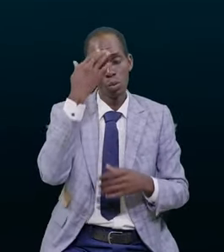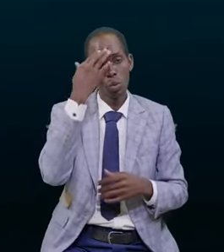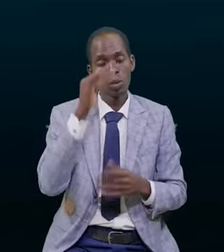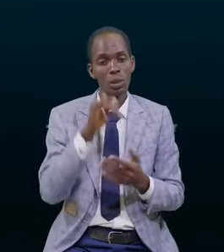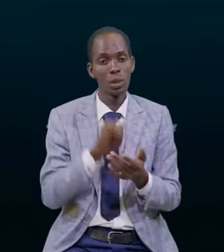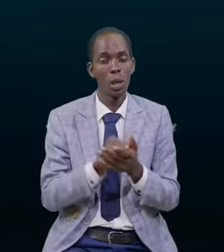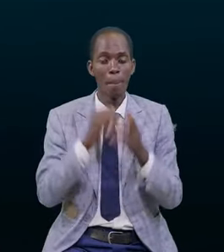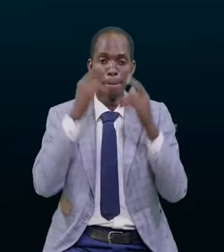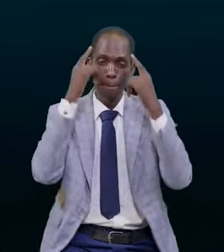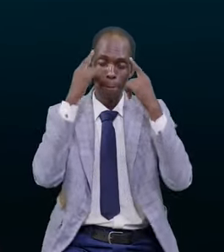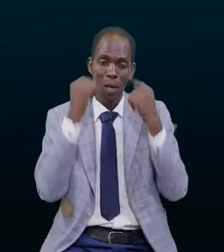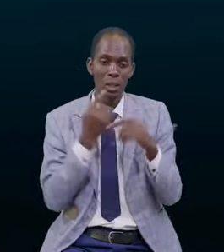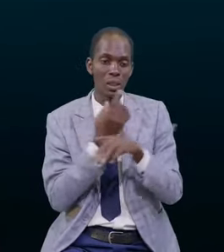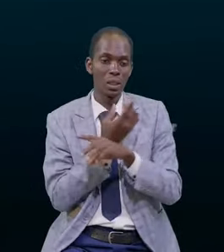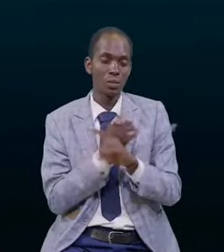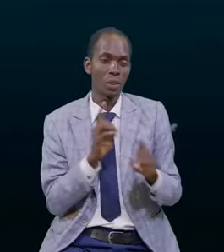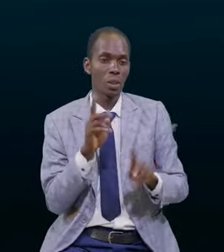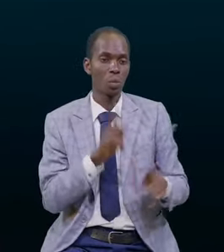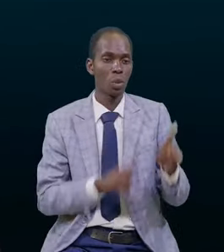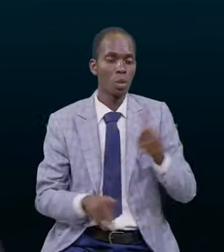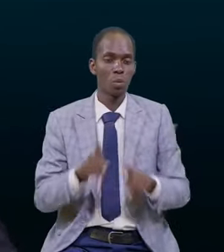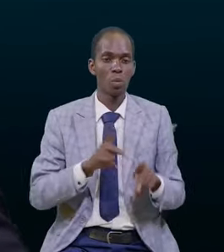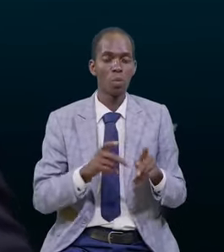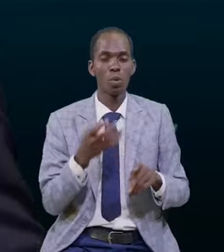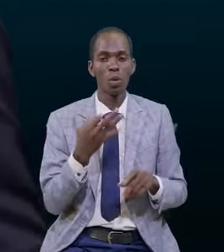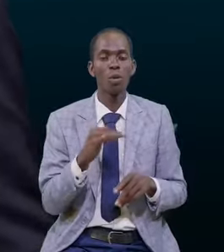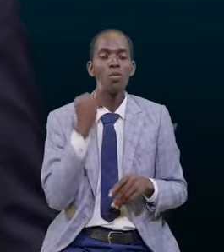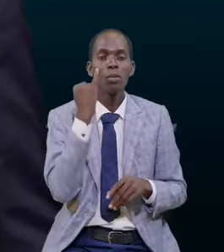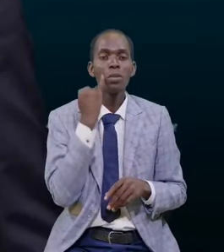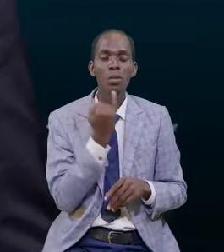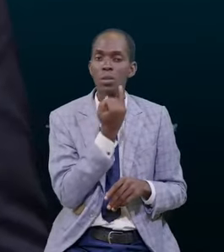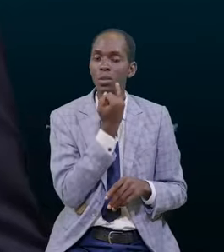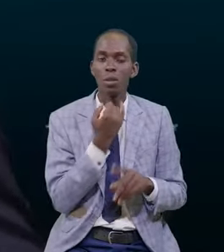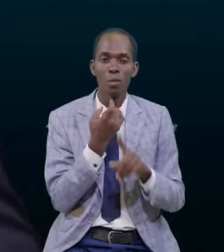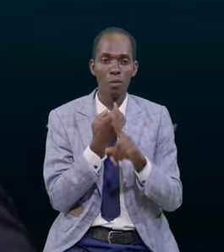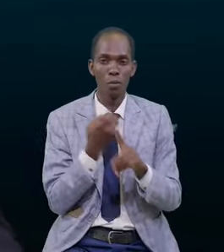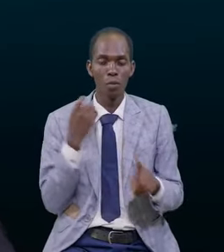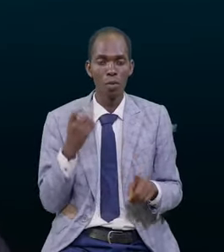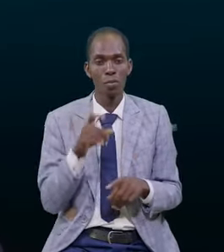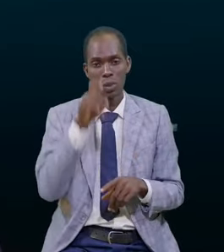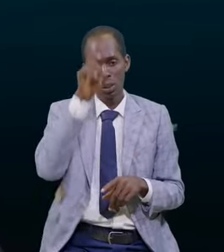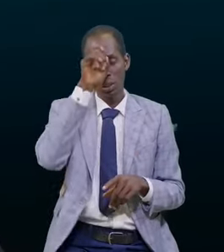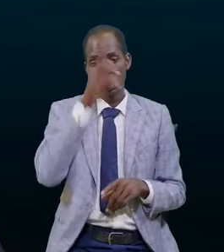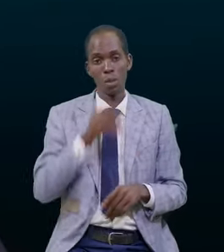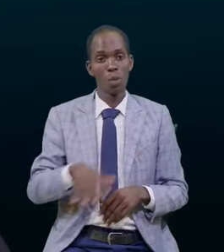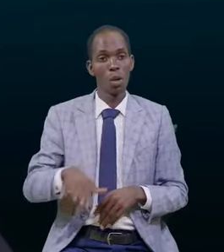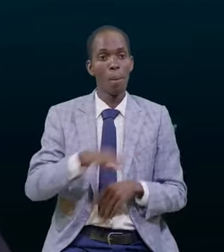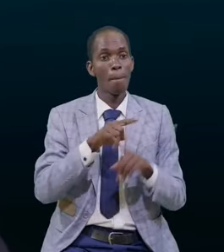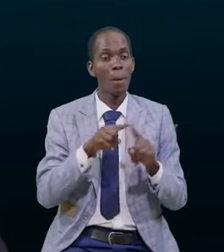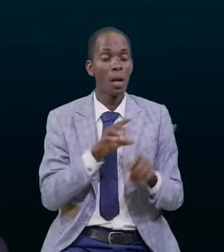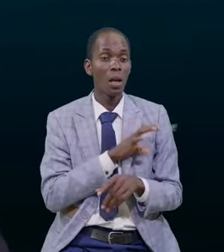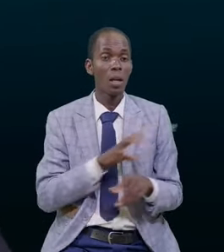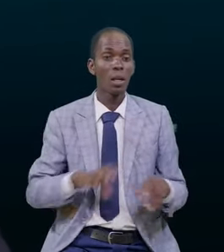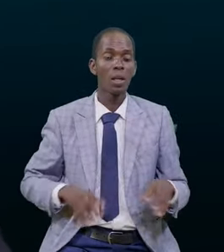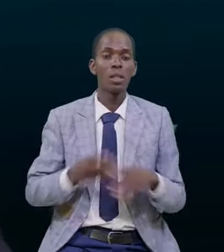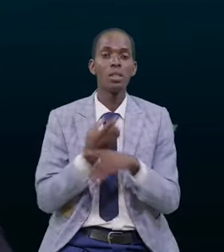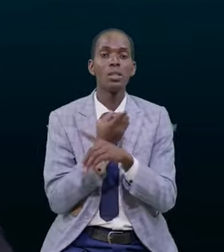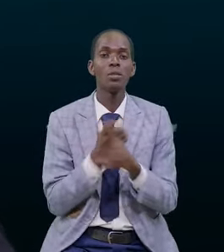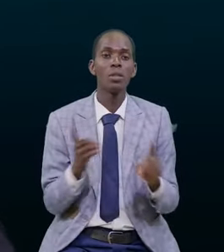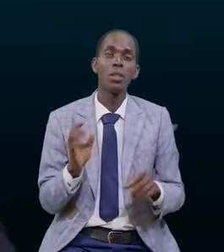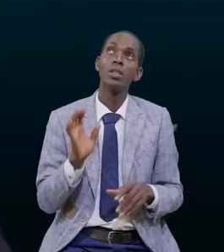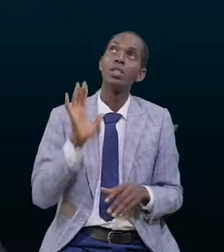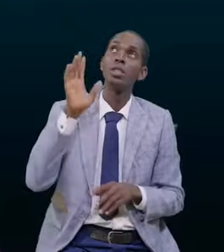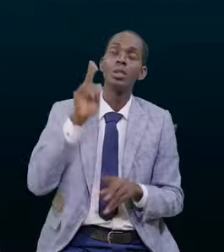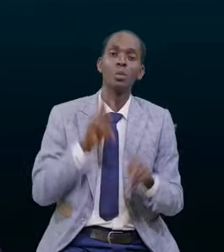remarkable fit at that but then Christ delivers his people from the bondage of sin and everlasting